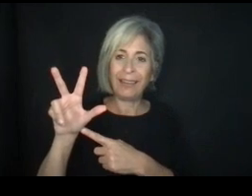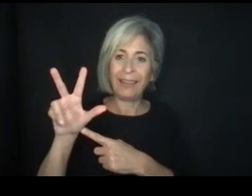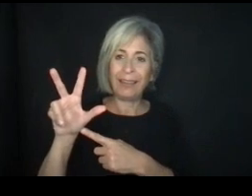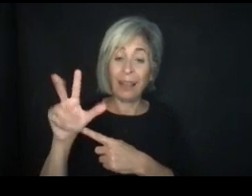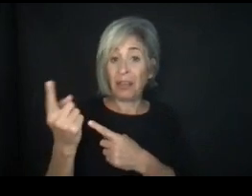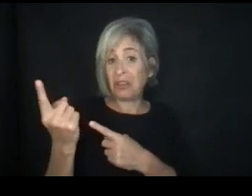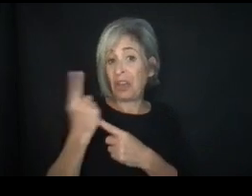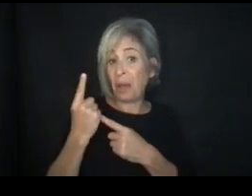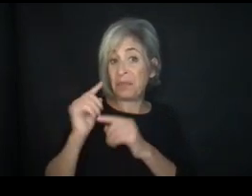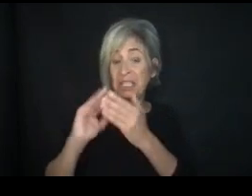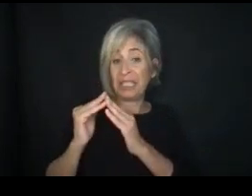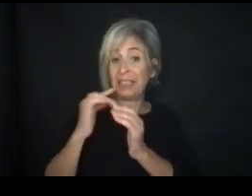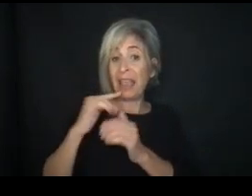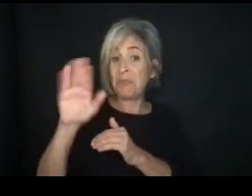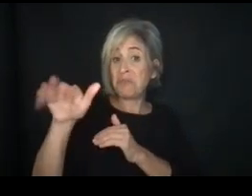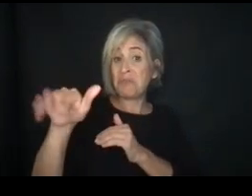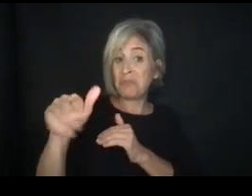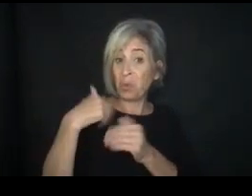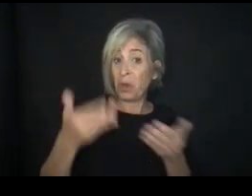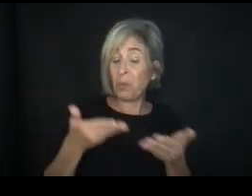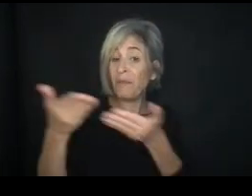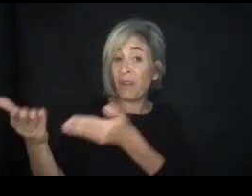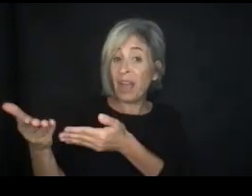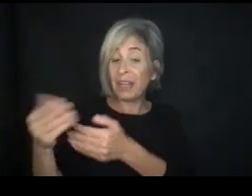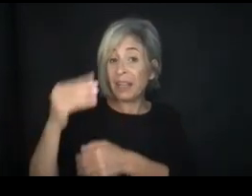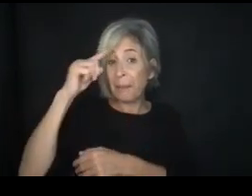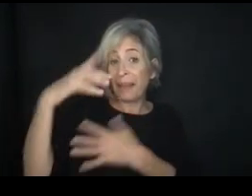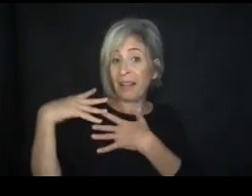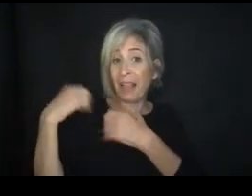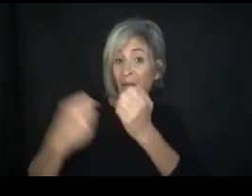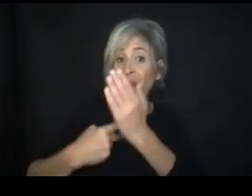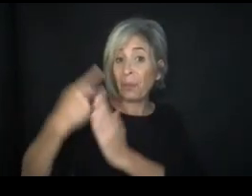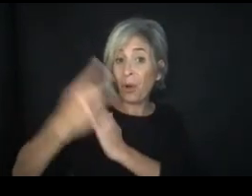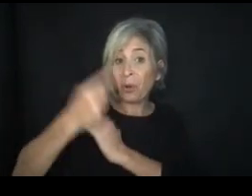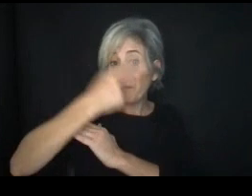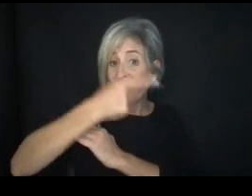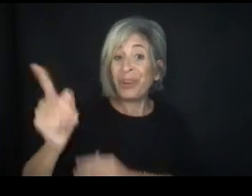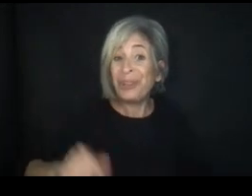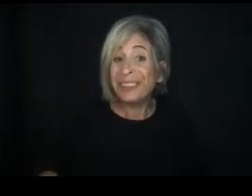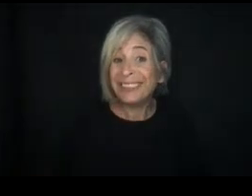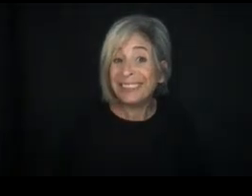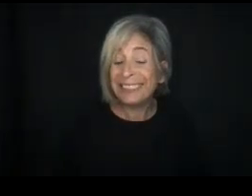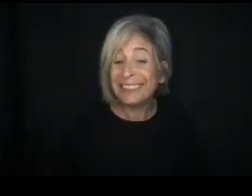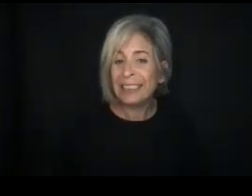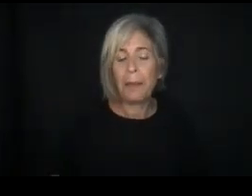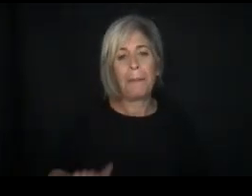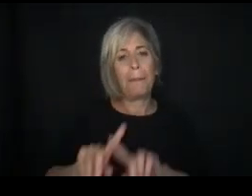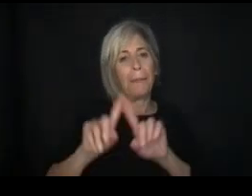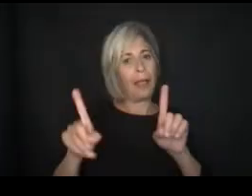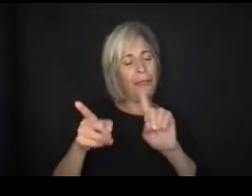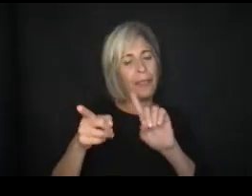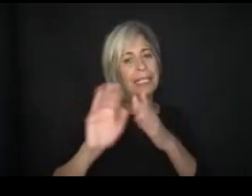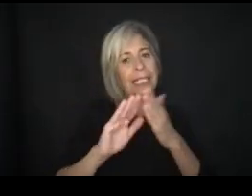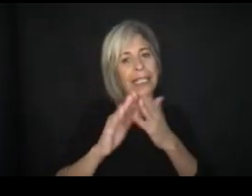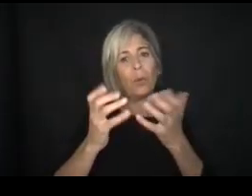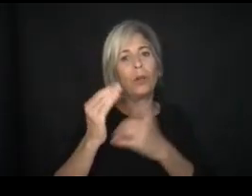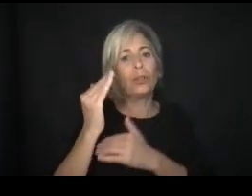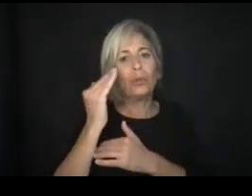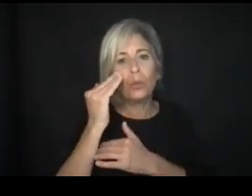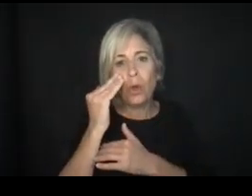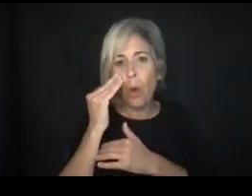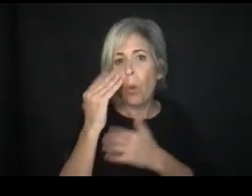comes to the city and say, oh, well, we'll provide a mental health program for you. Well, what the city is going to want to know